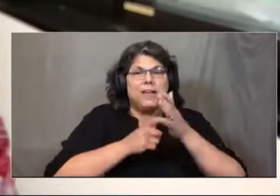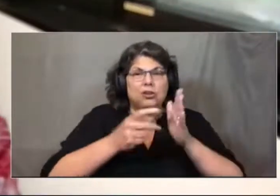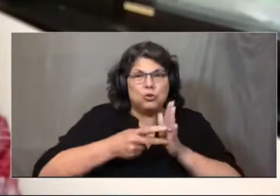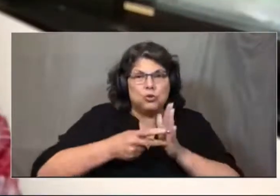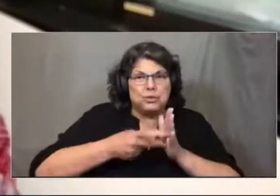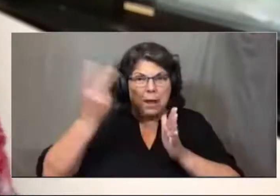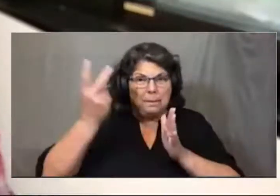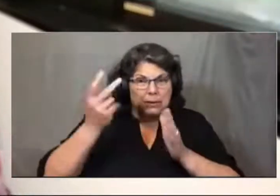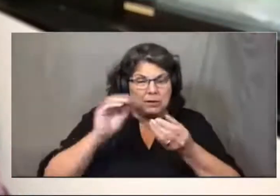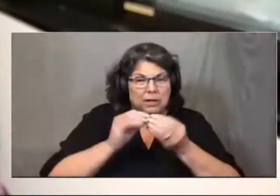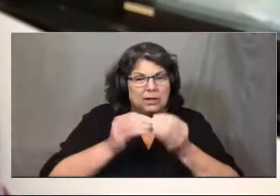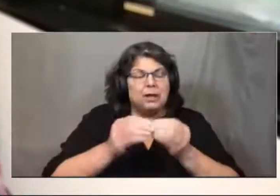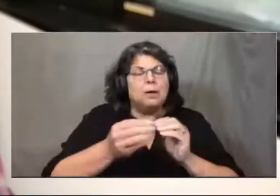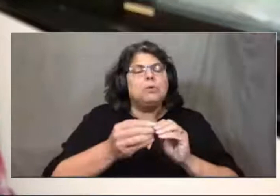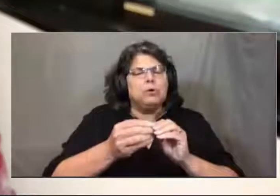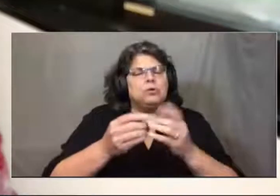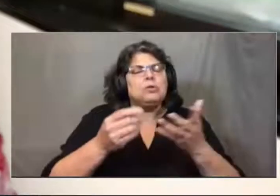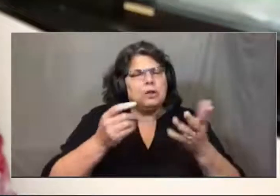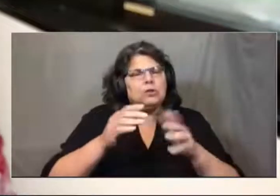good. It's taking longer to double.